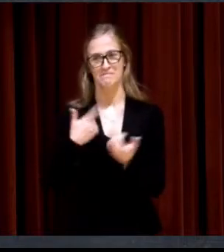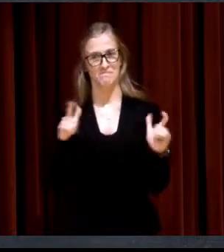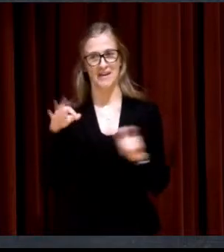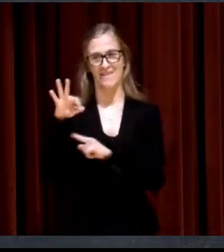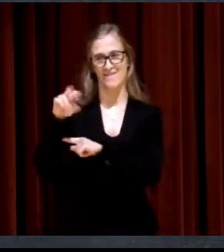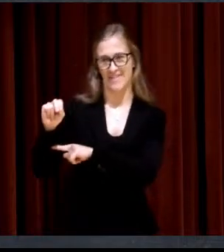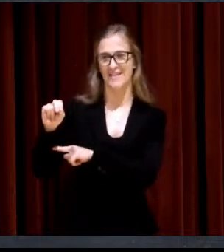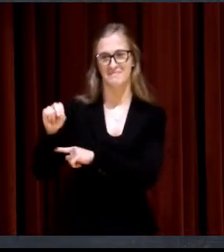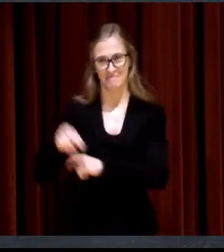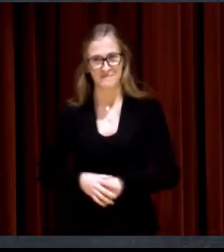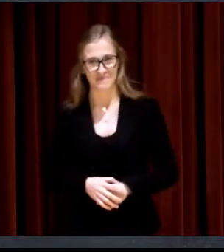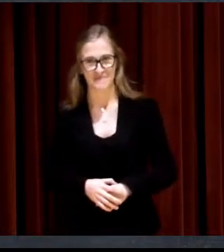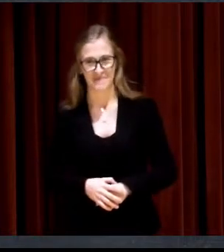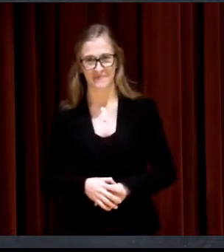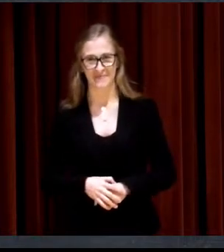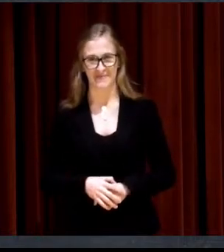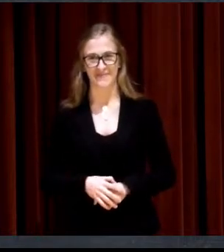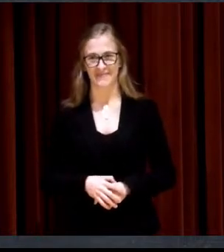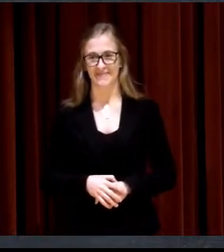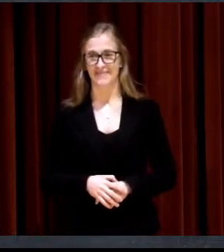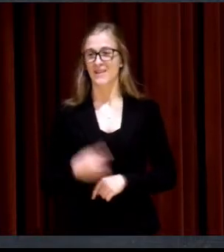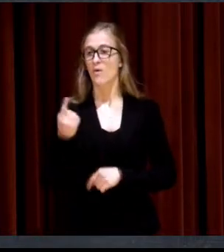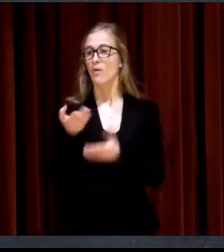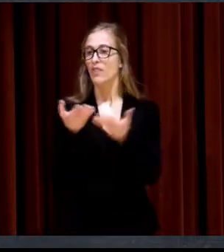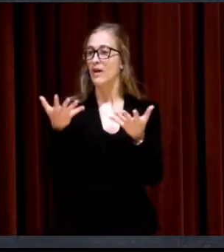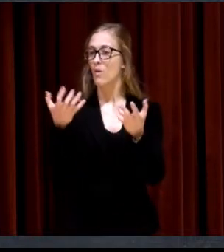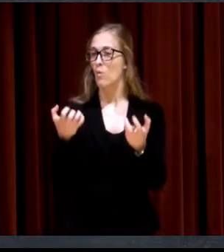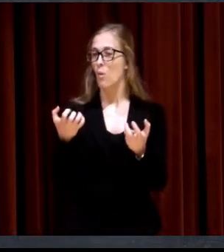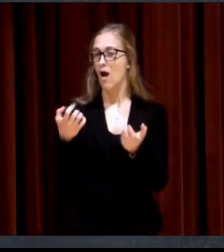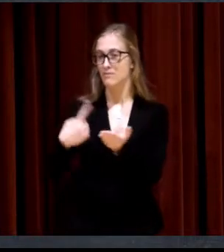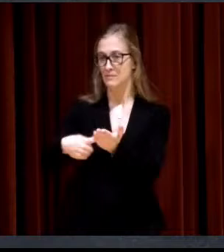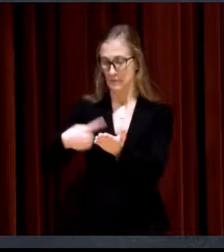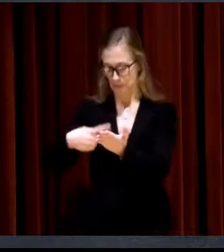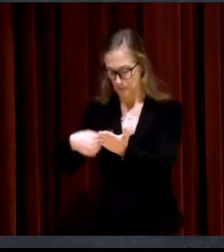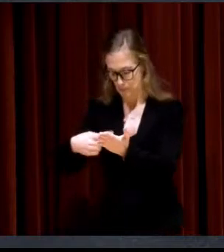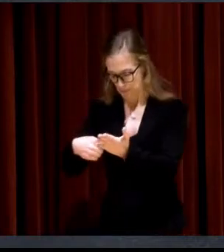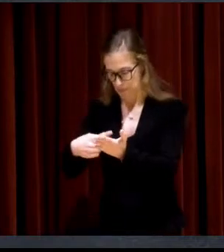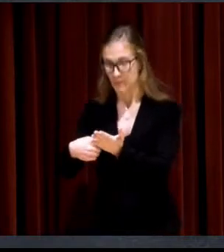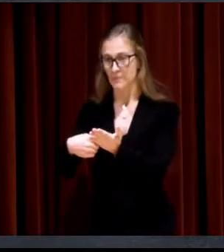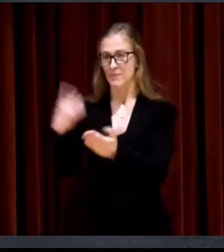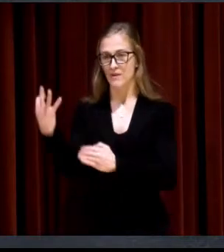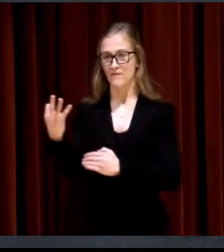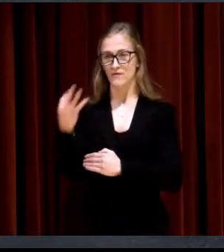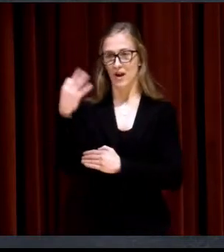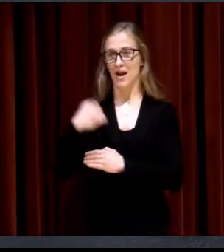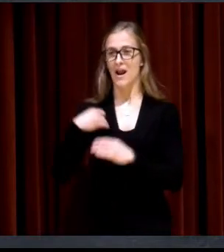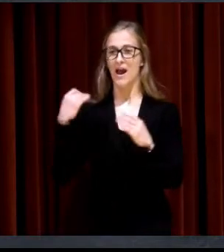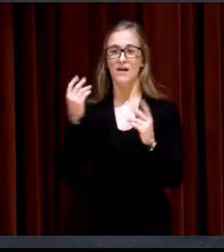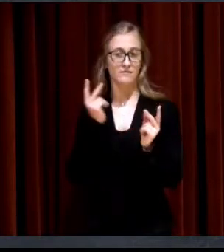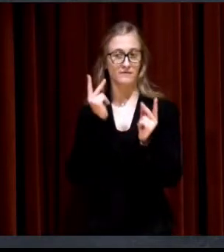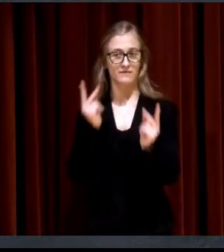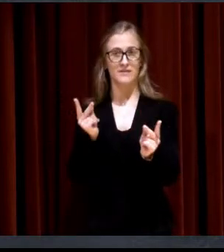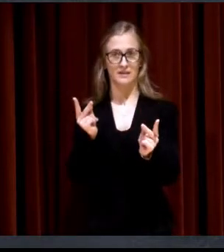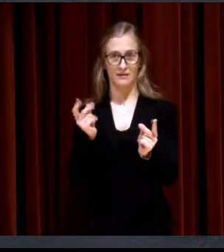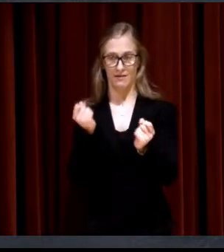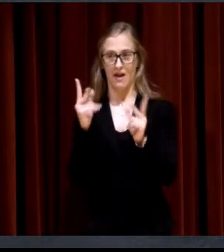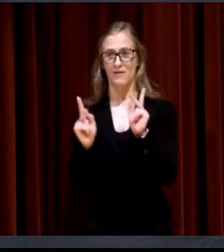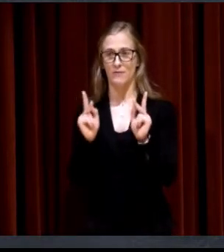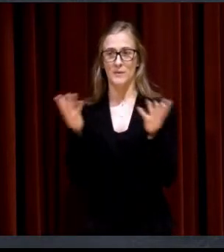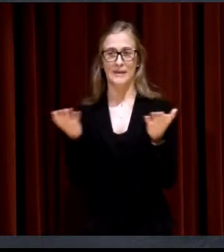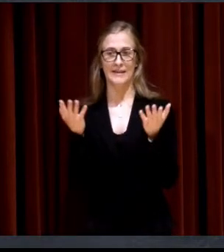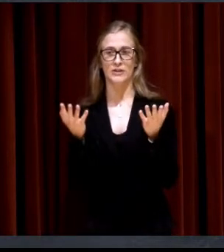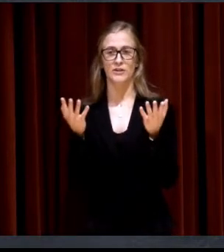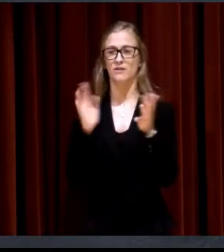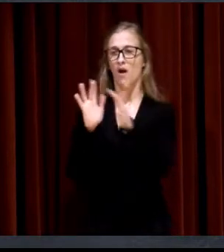Footman. One of the things that I wanted to address this, because on Friday we had a visit that a number of folks here were on virtually,